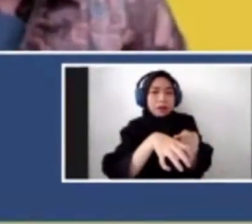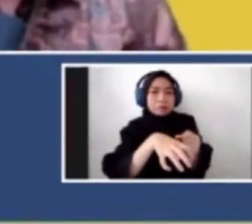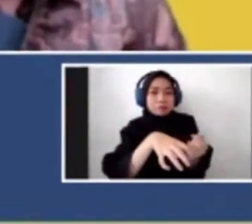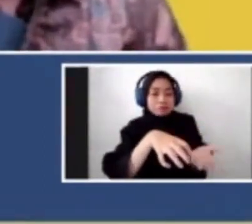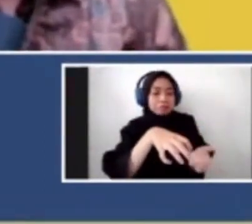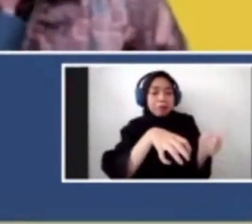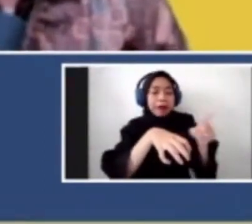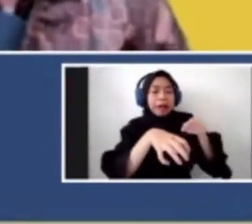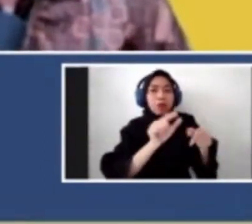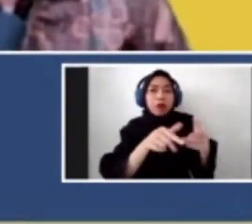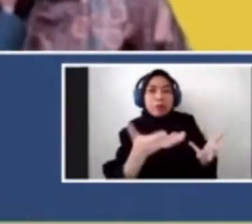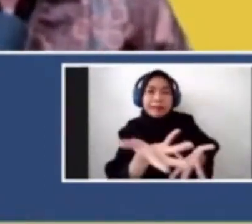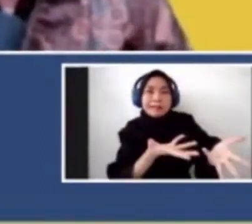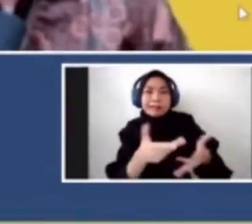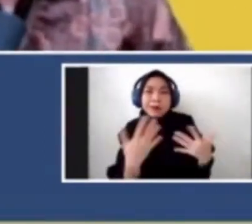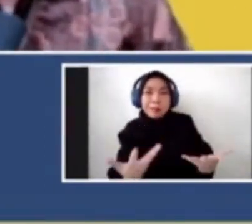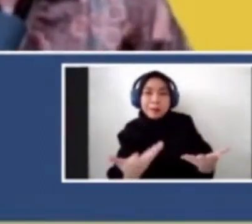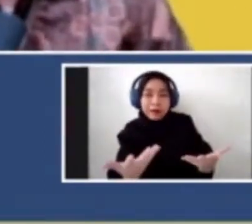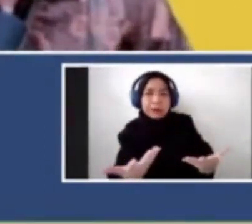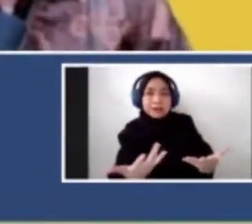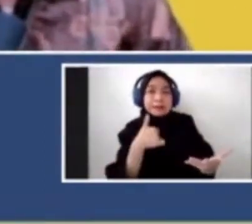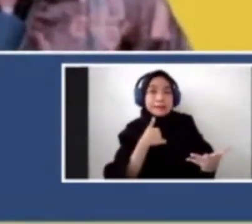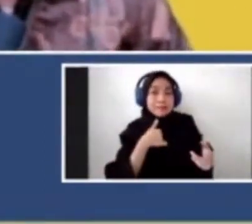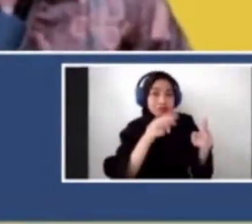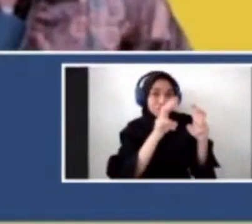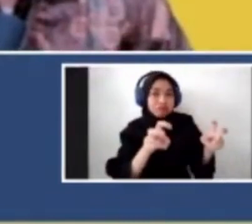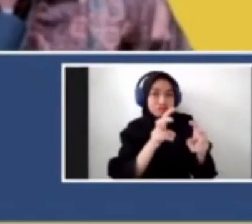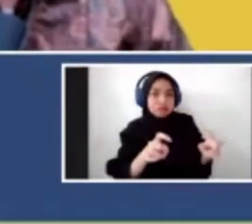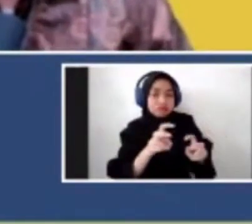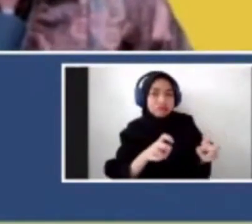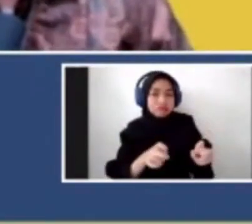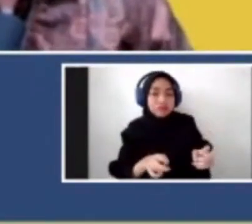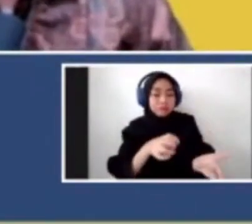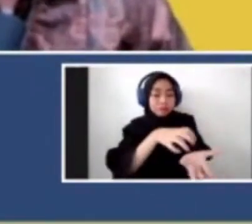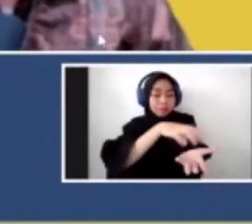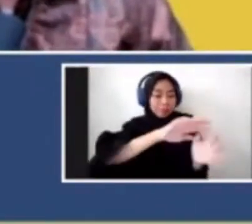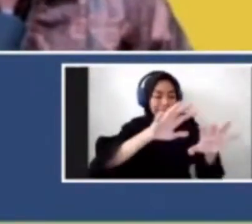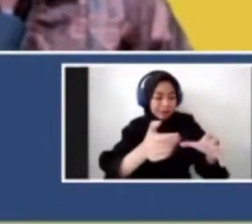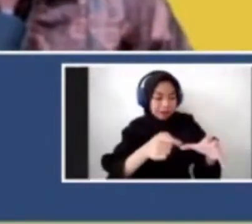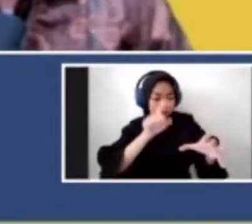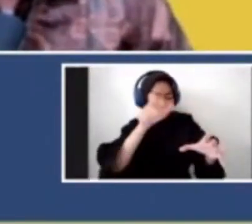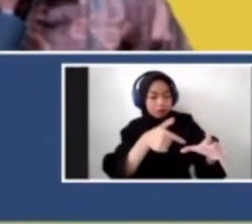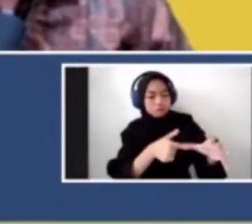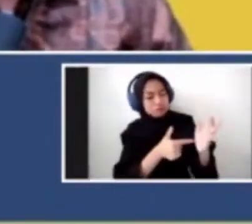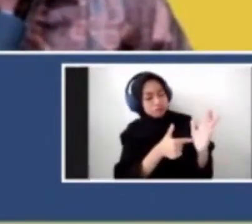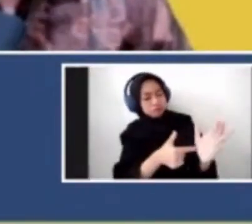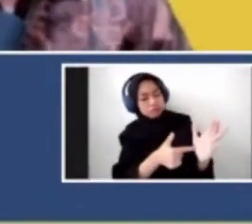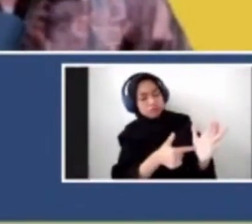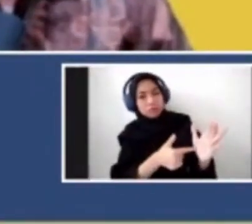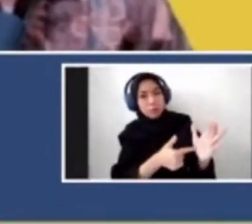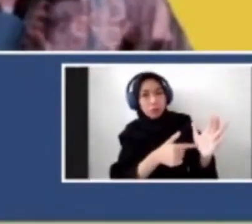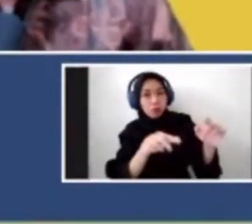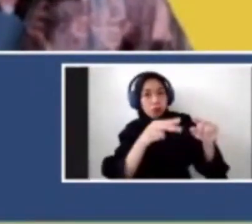object. My current research is looking into how users perceive and choose display image of furniture design on